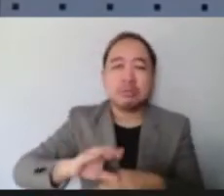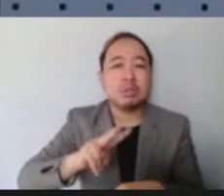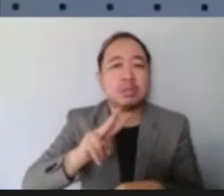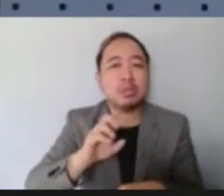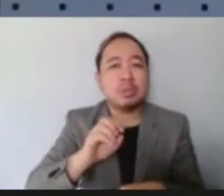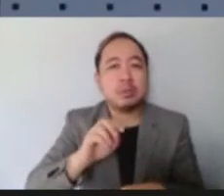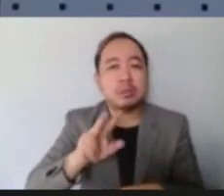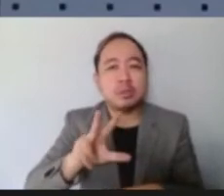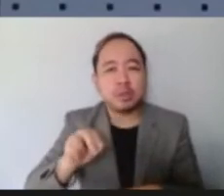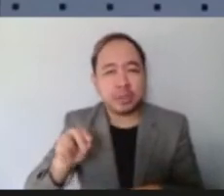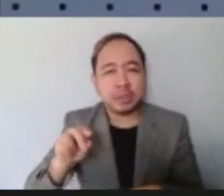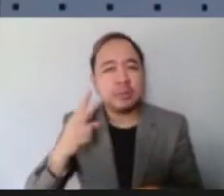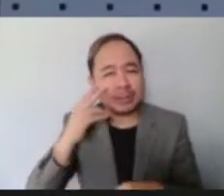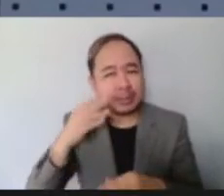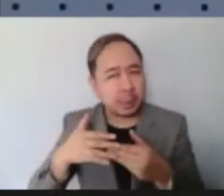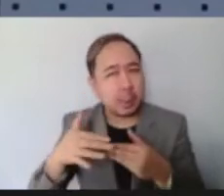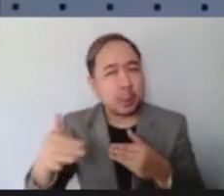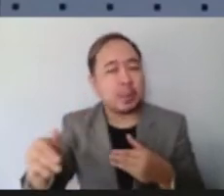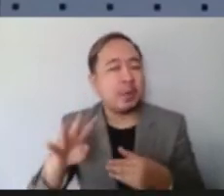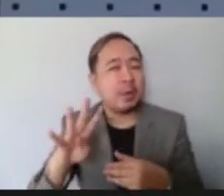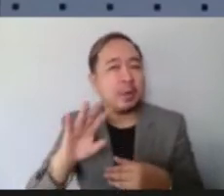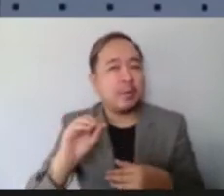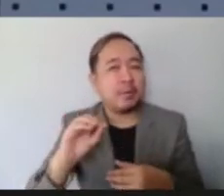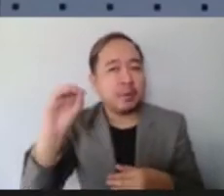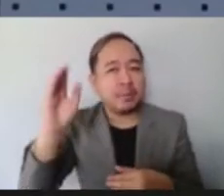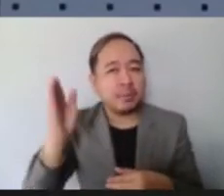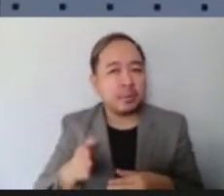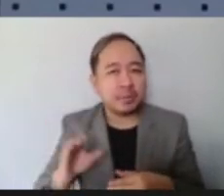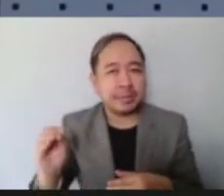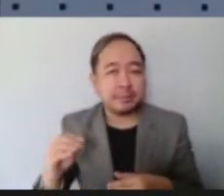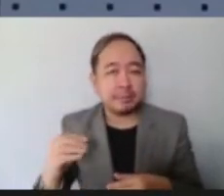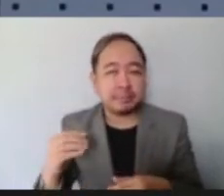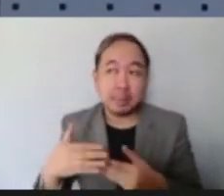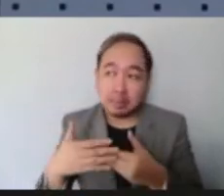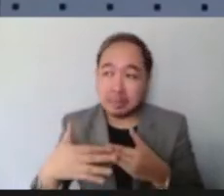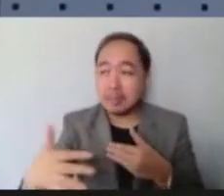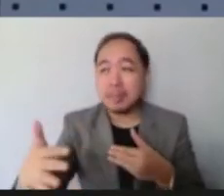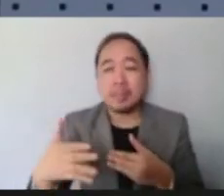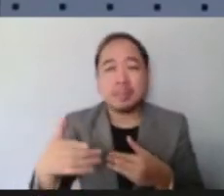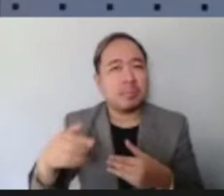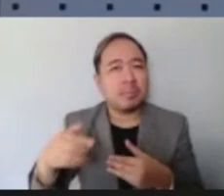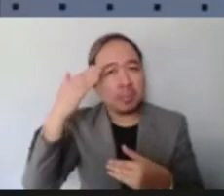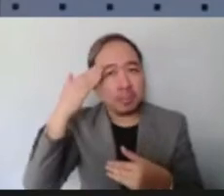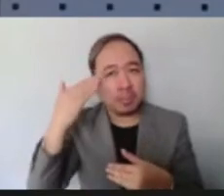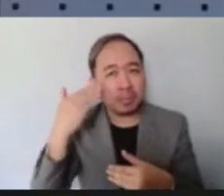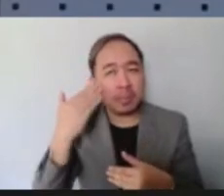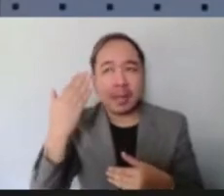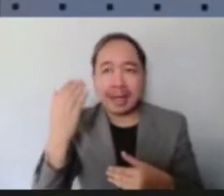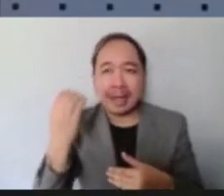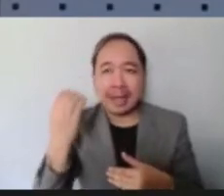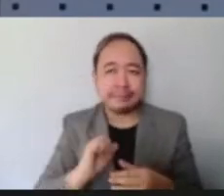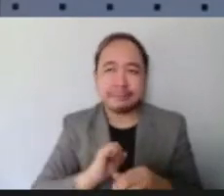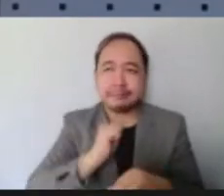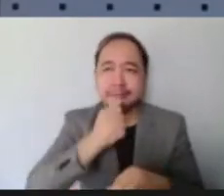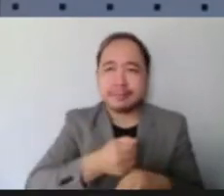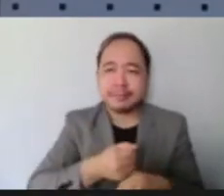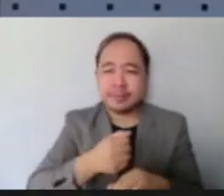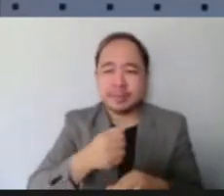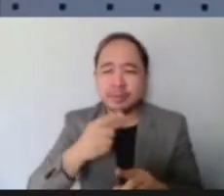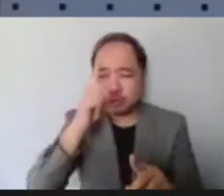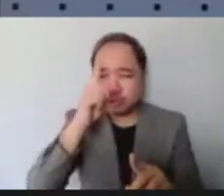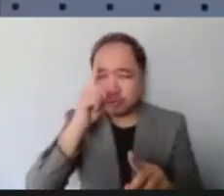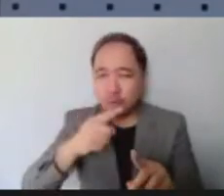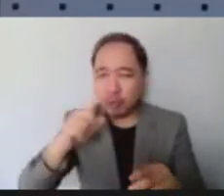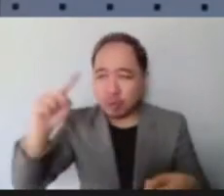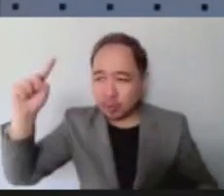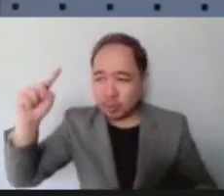40 percent since then Korea has been building a strong institutional Foundation to achieve the reduction goal as